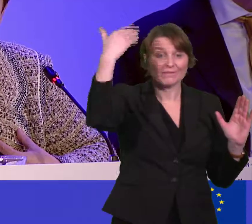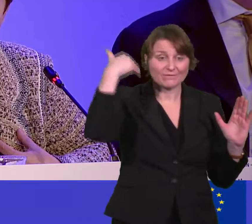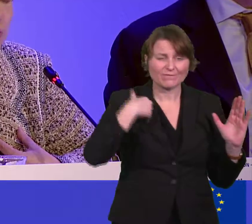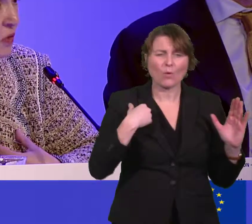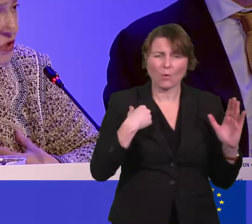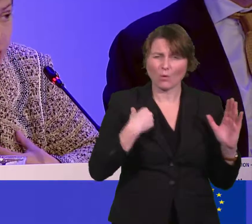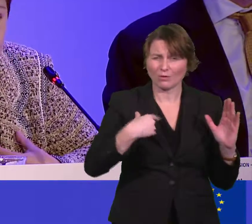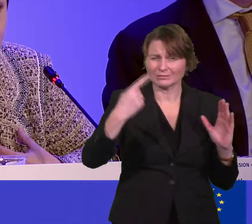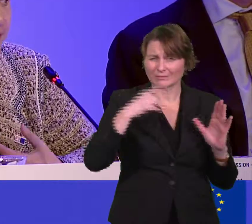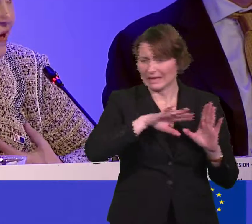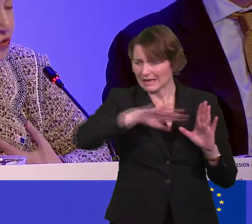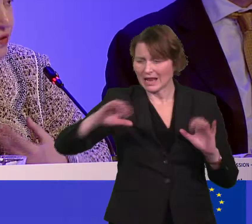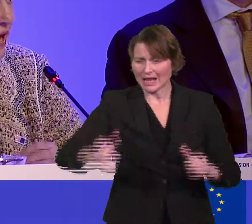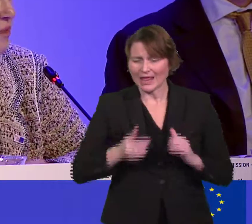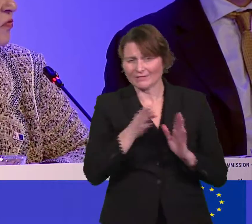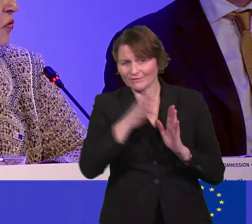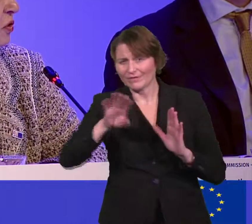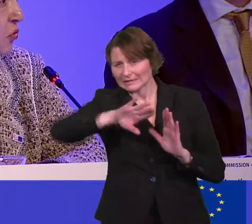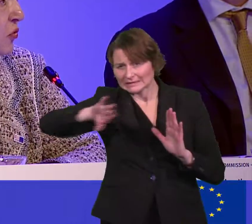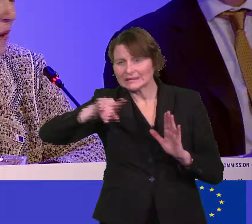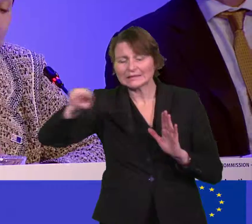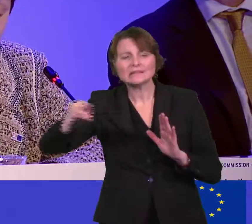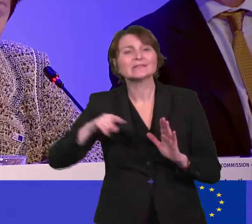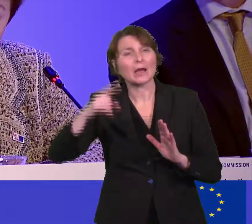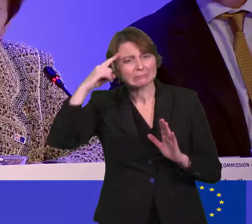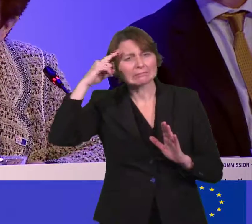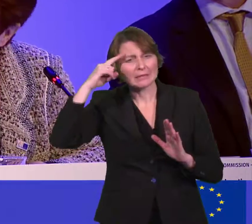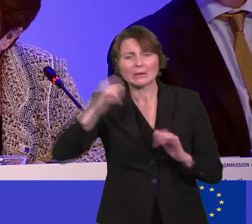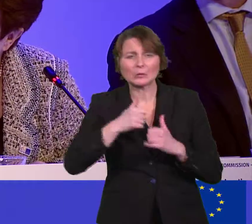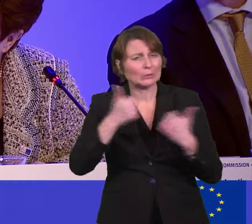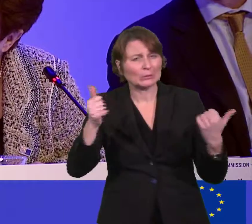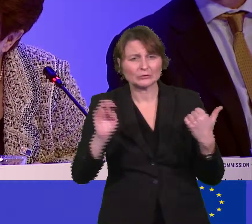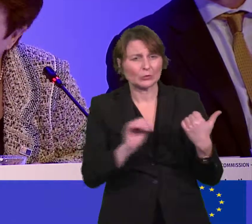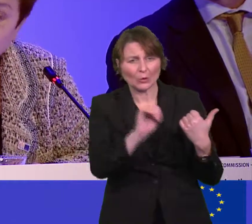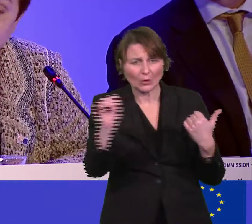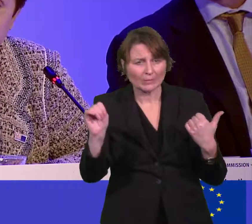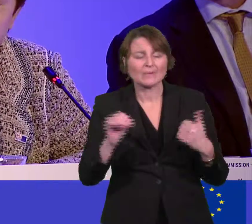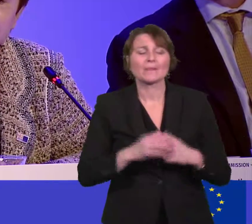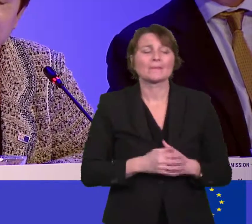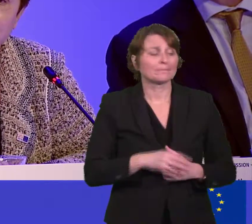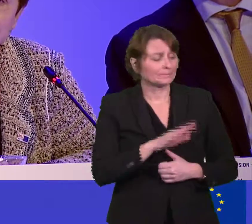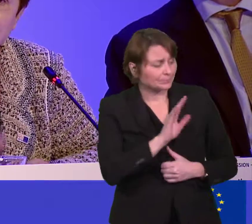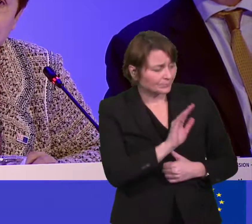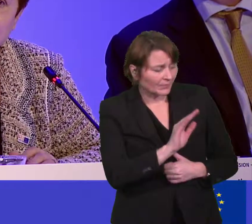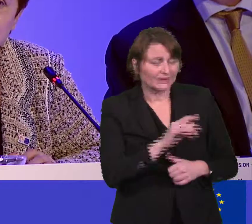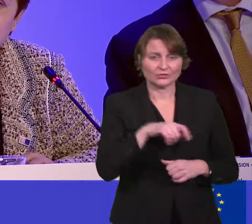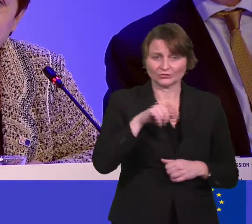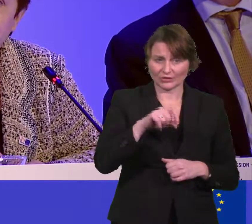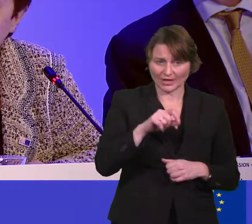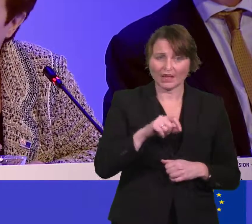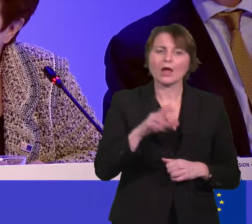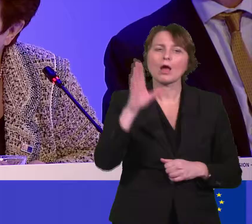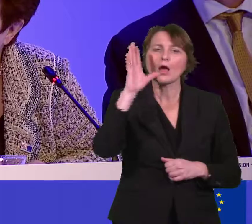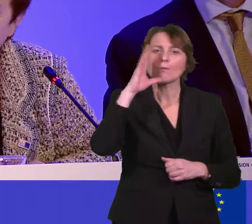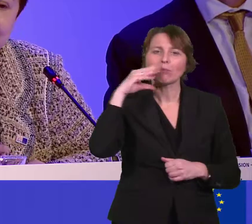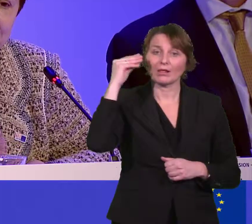these days. It was not a good time for Europe. When I crossed, Mr. Chair, when Bulgaria joined